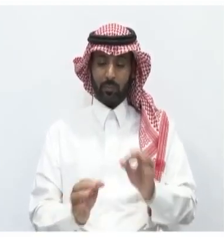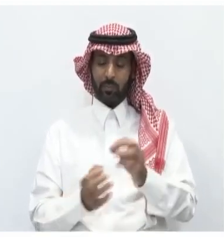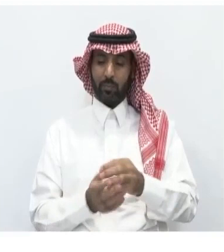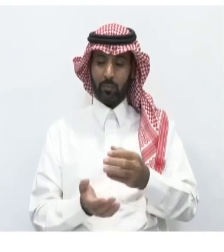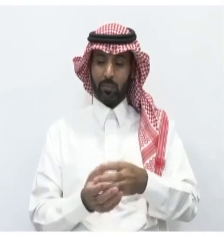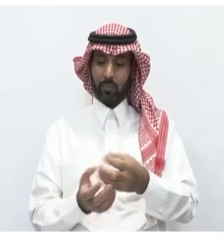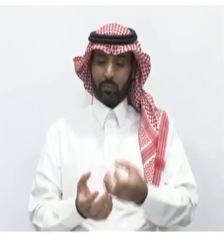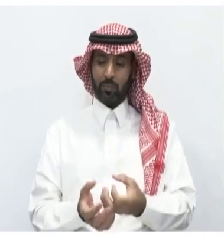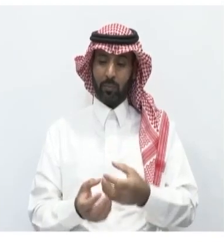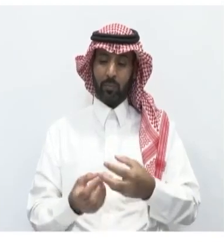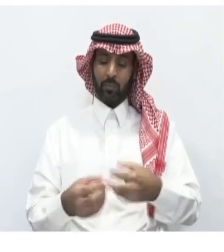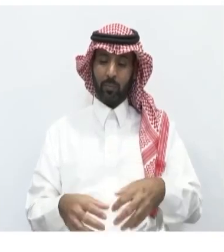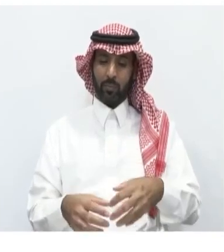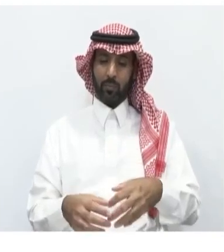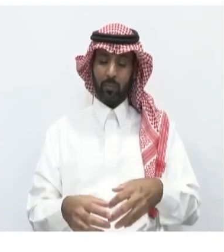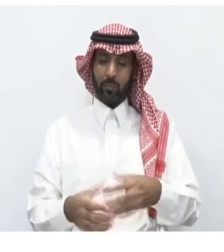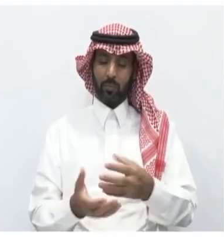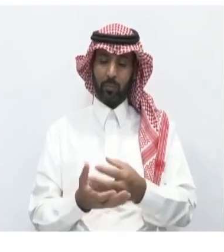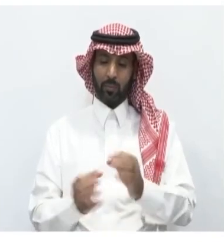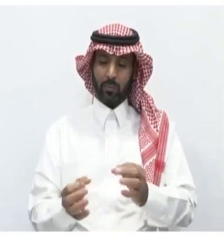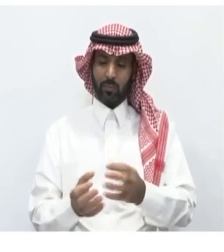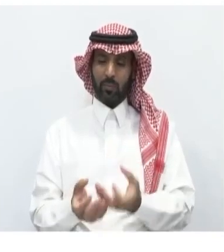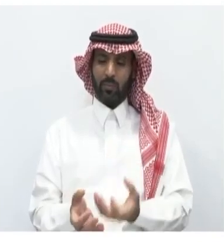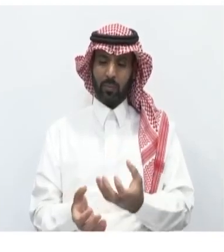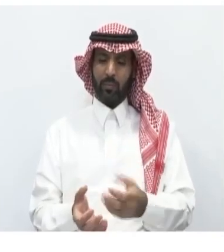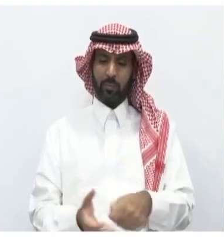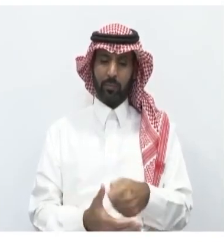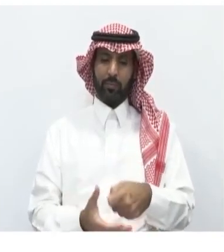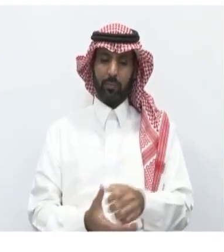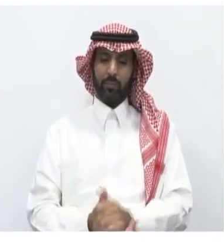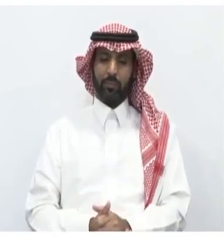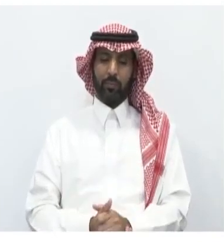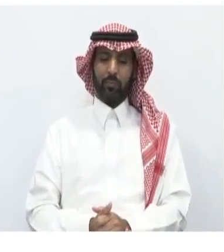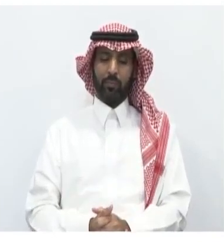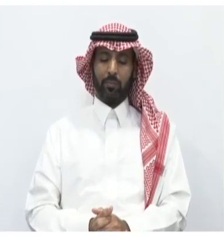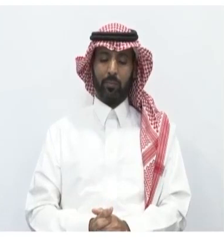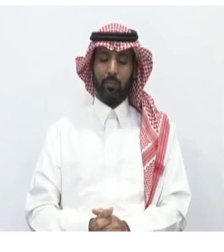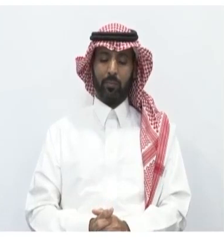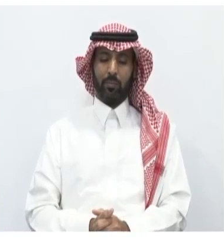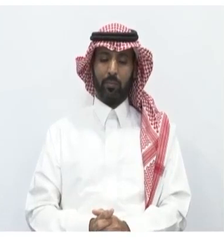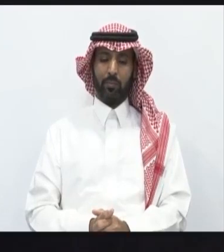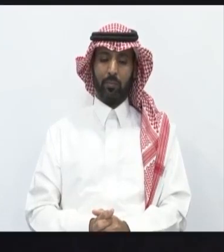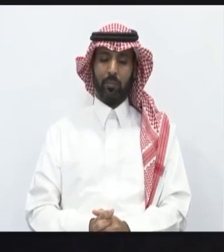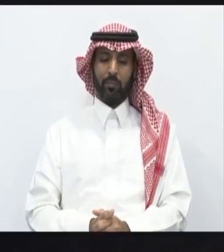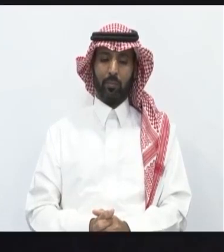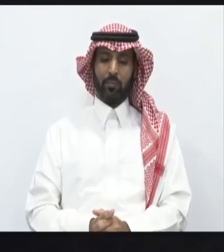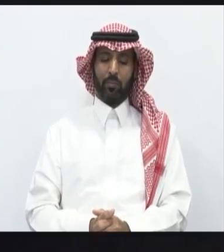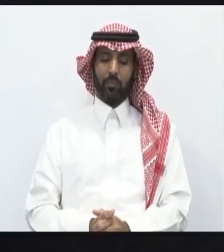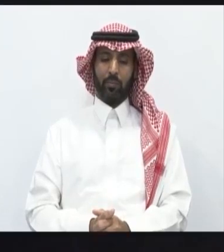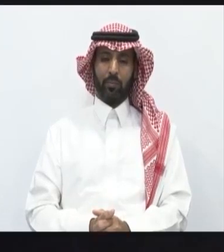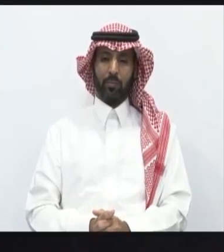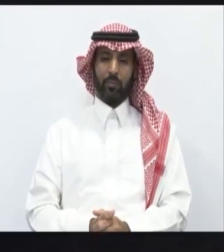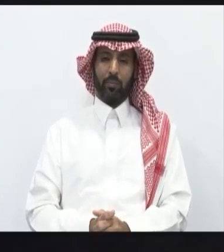are not potatoes quite, then the full stop. So how do we unscramble this one? It's a little bit